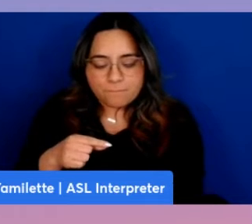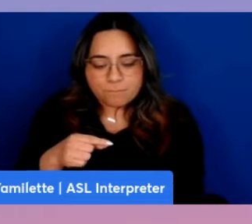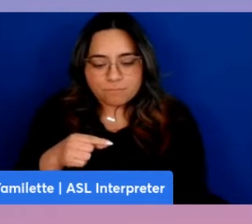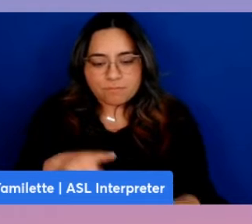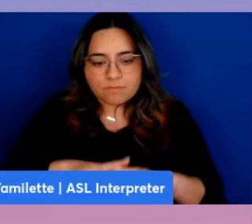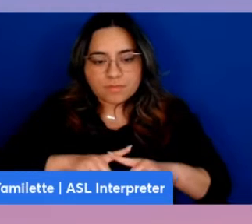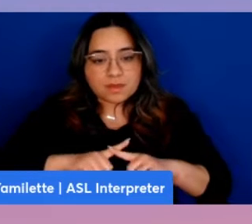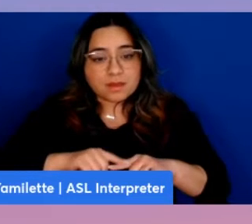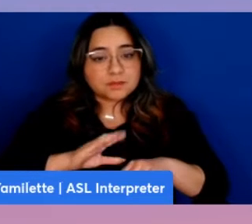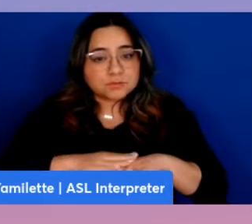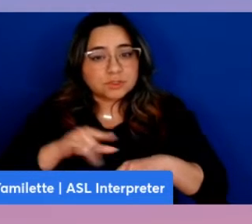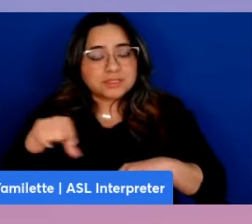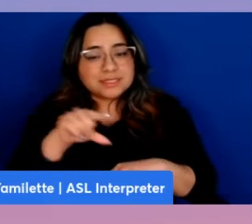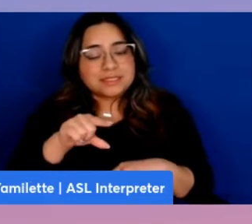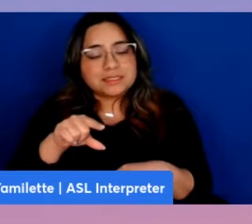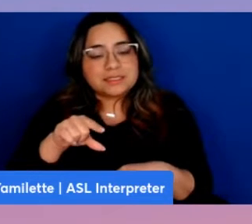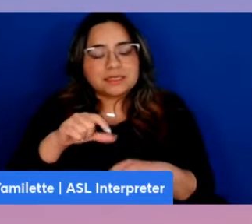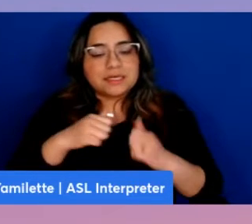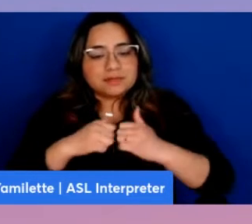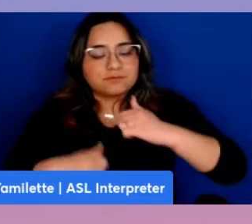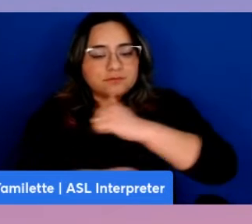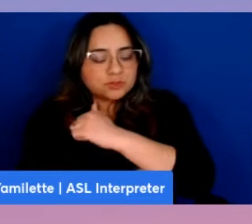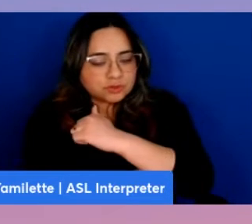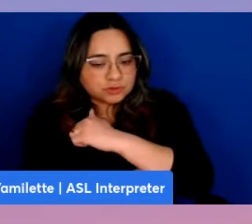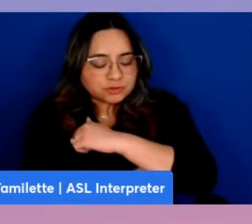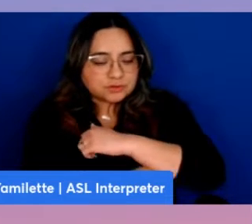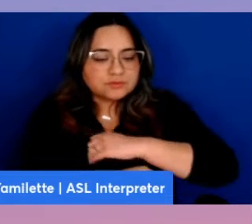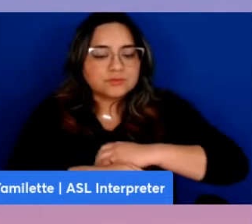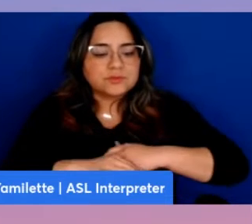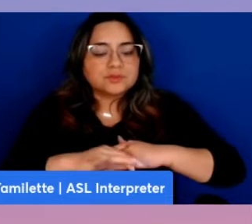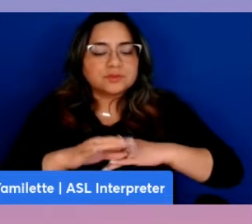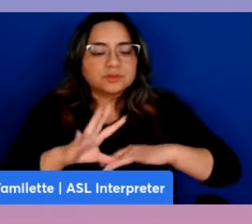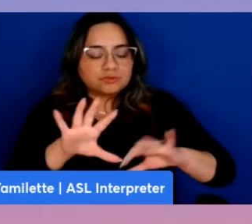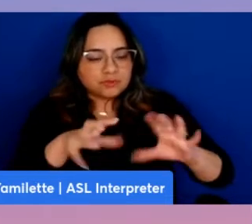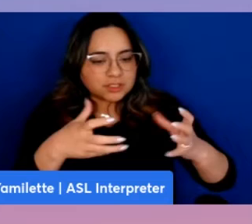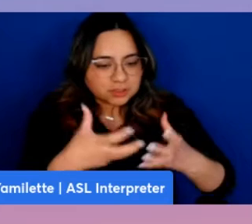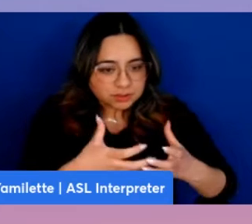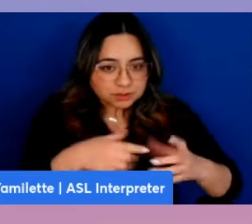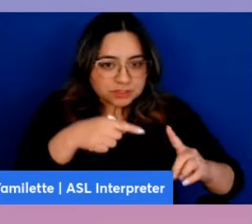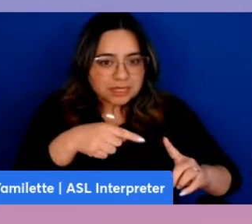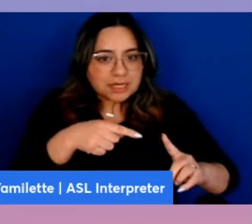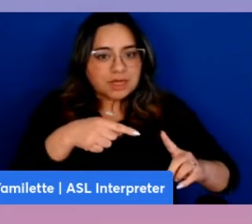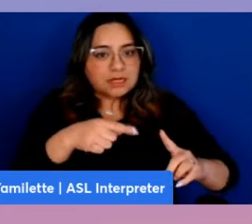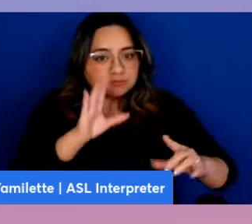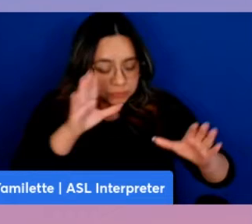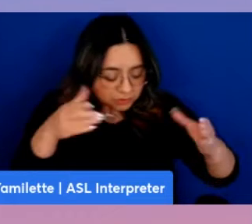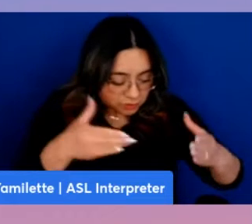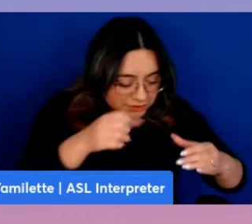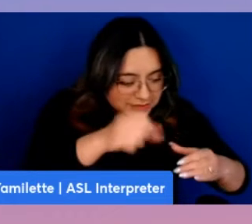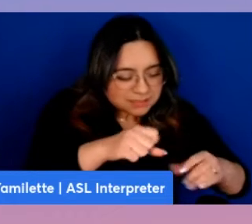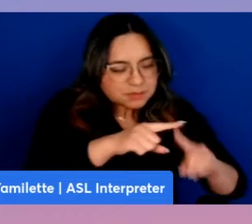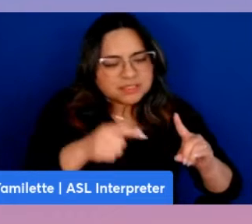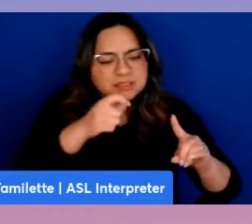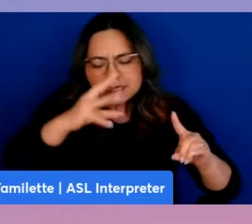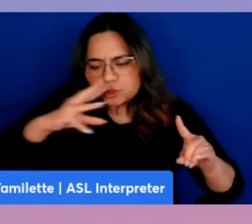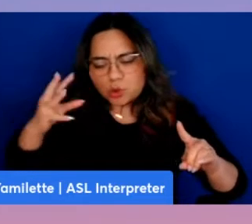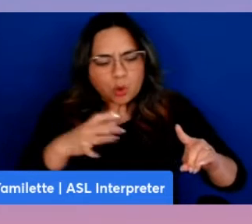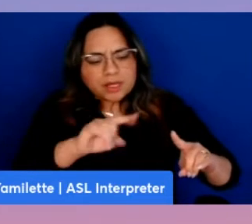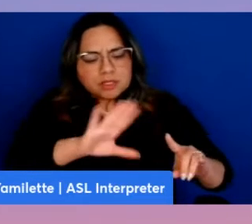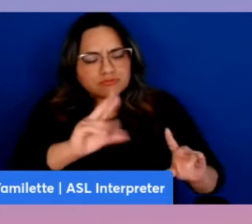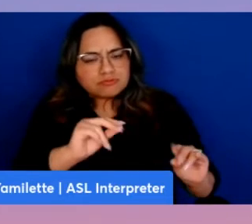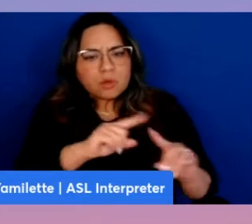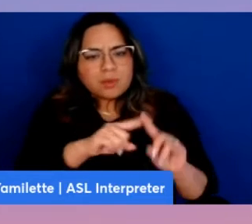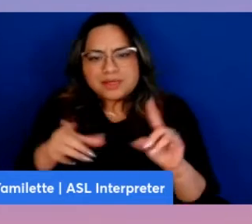its construction, this isn't necessarily ignoring or disregarding it, but rather its natural